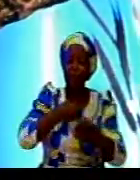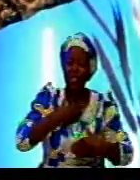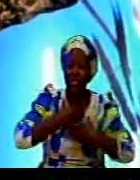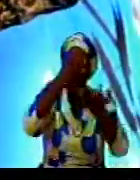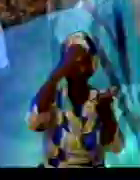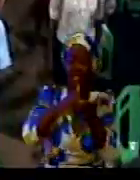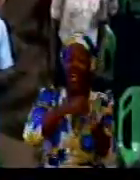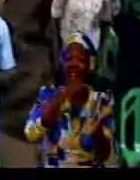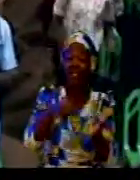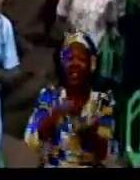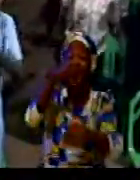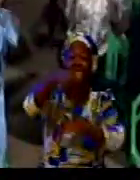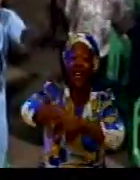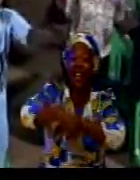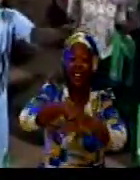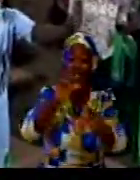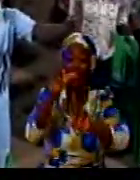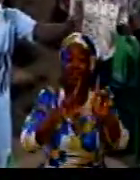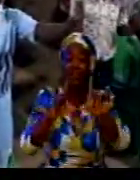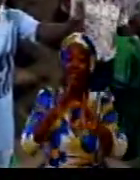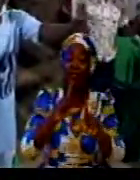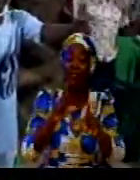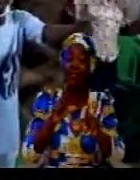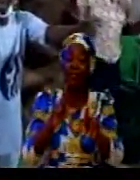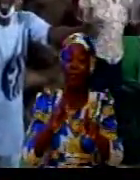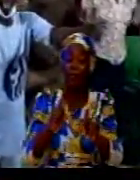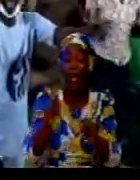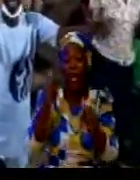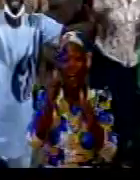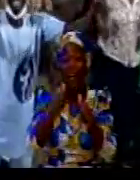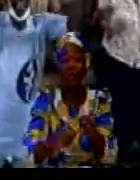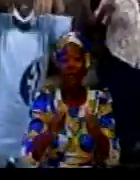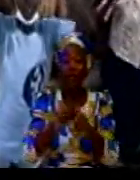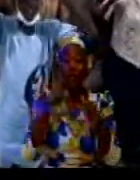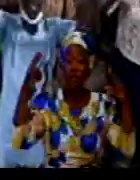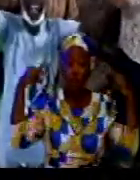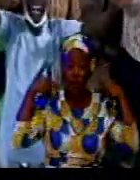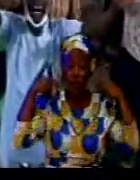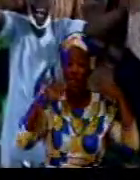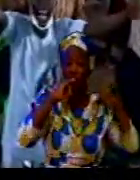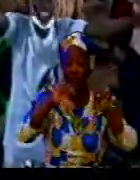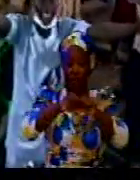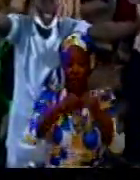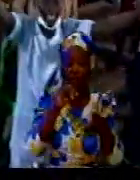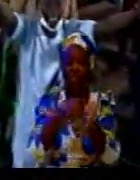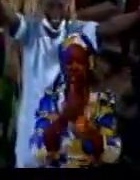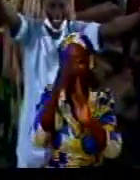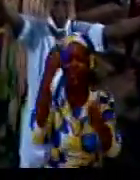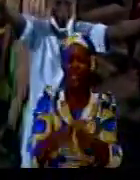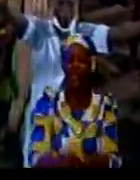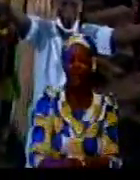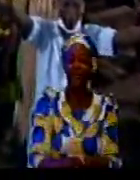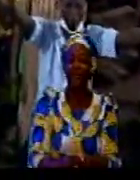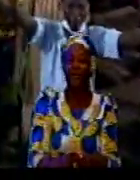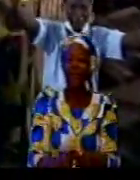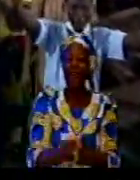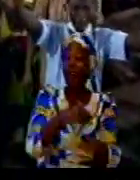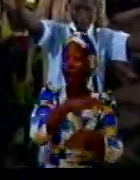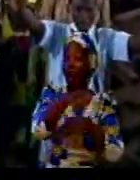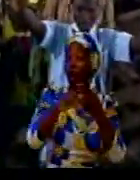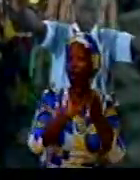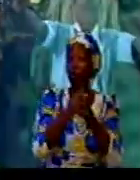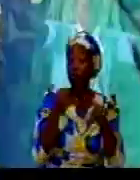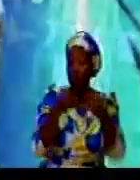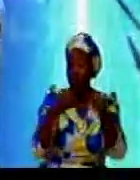tonight. Help me tonight. every yoke